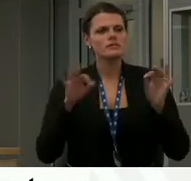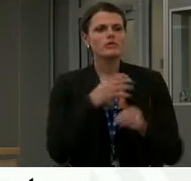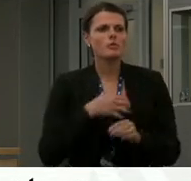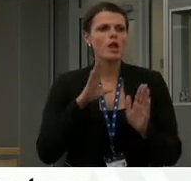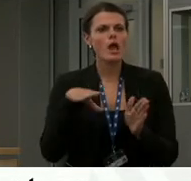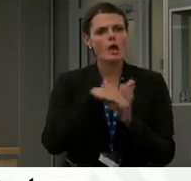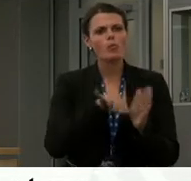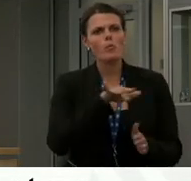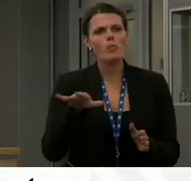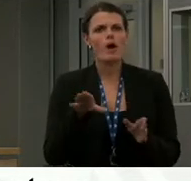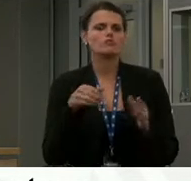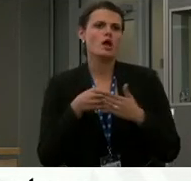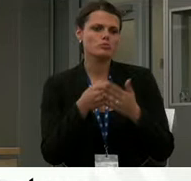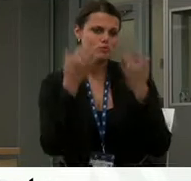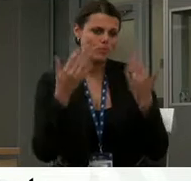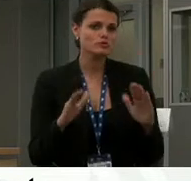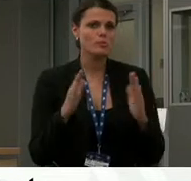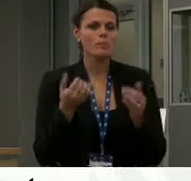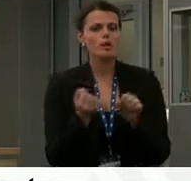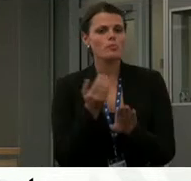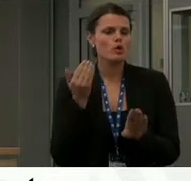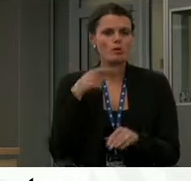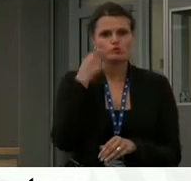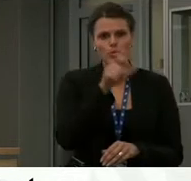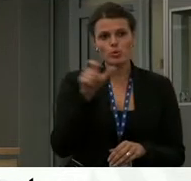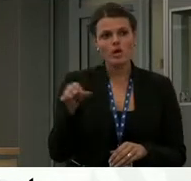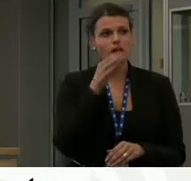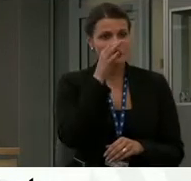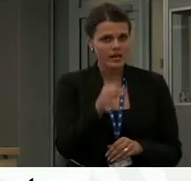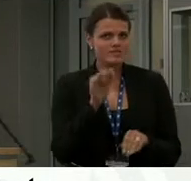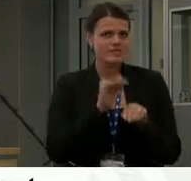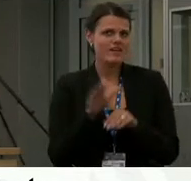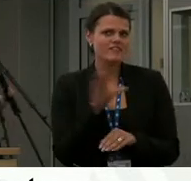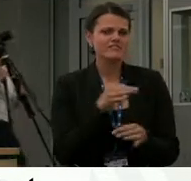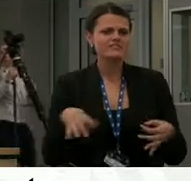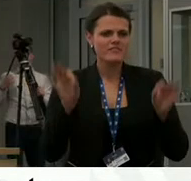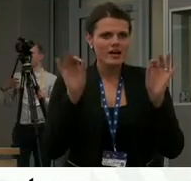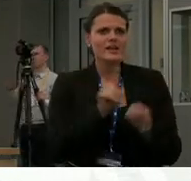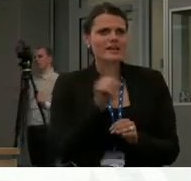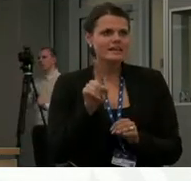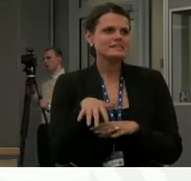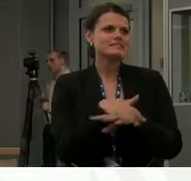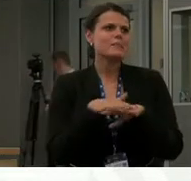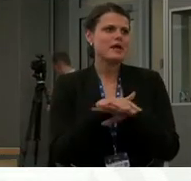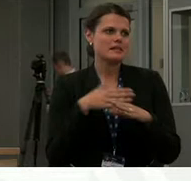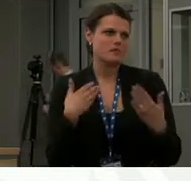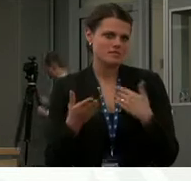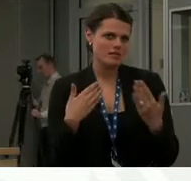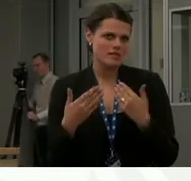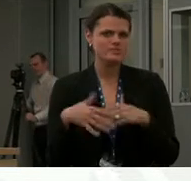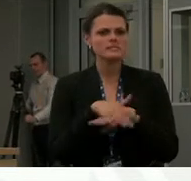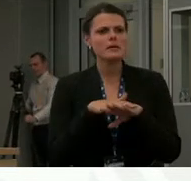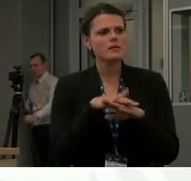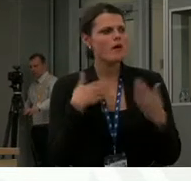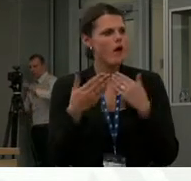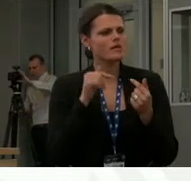to develop action plans and tools for inclusive education. But as my